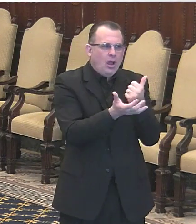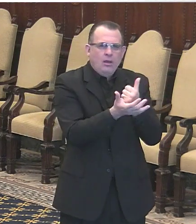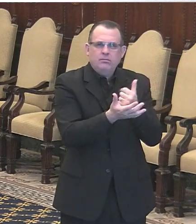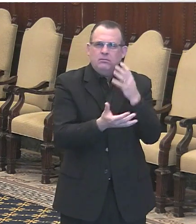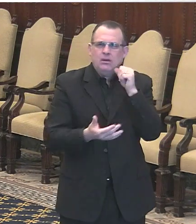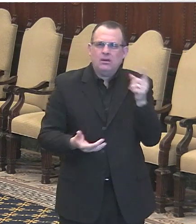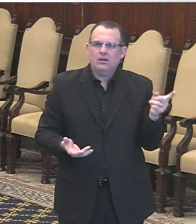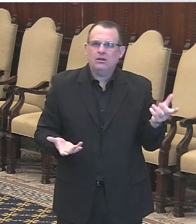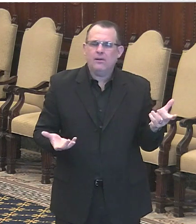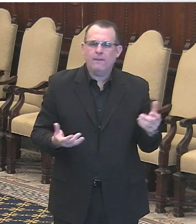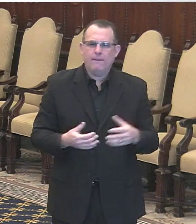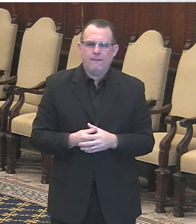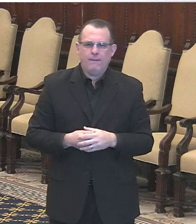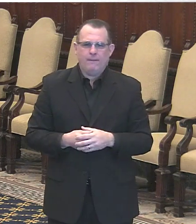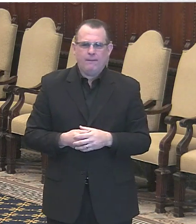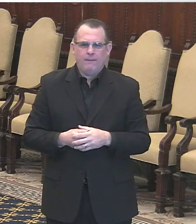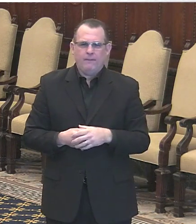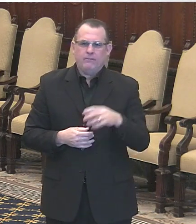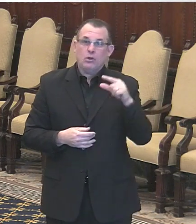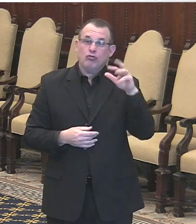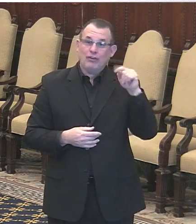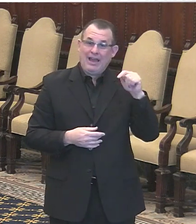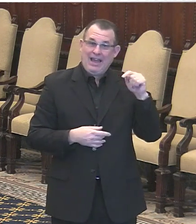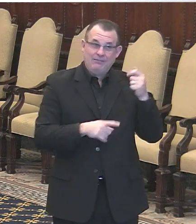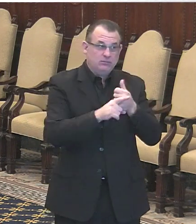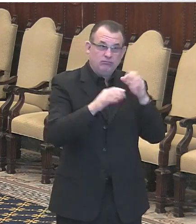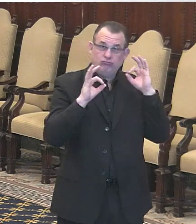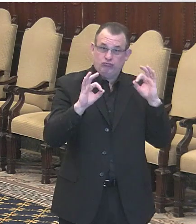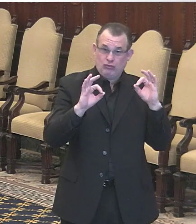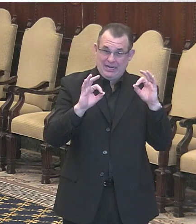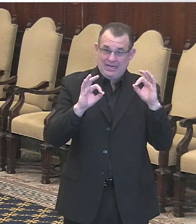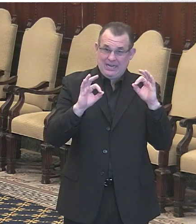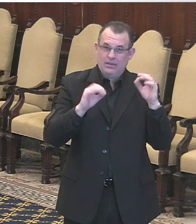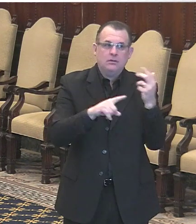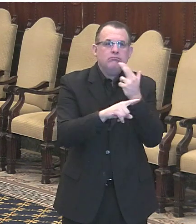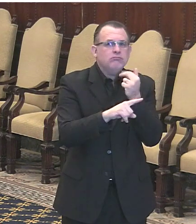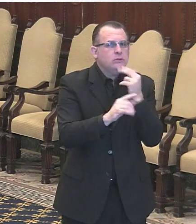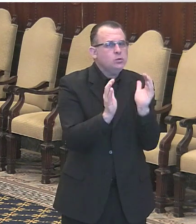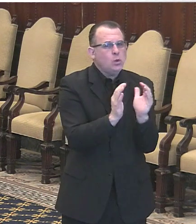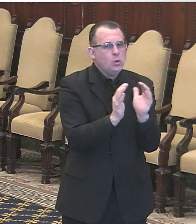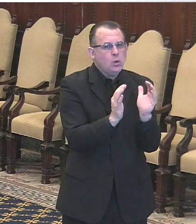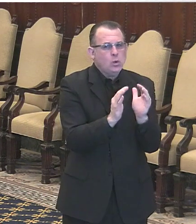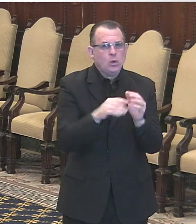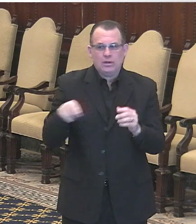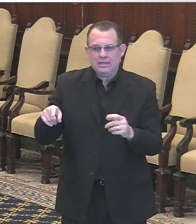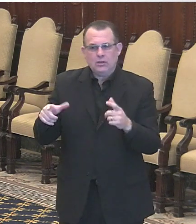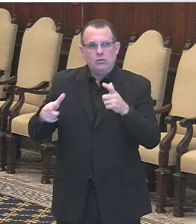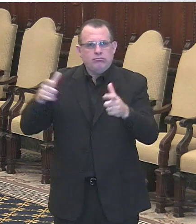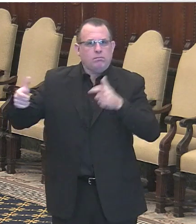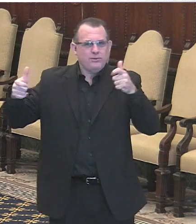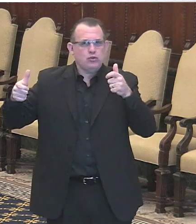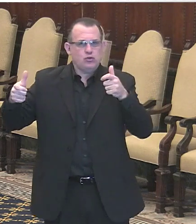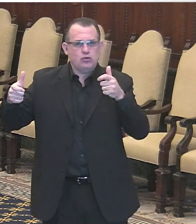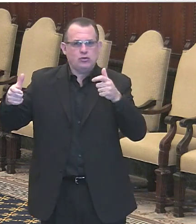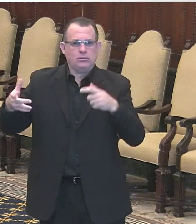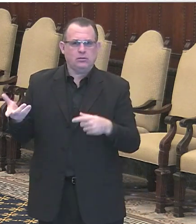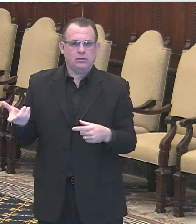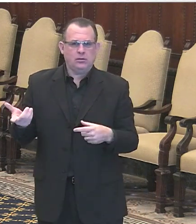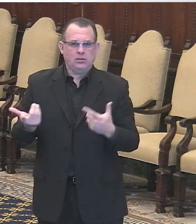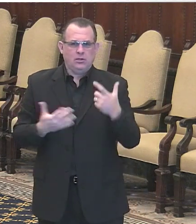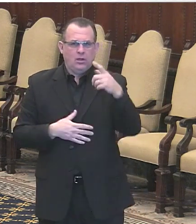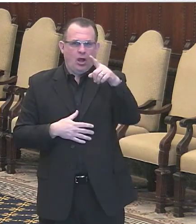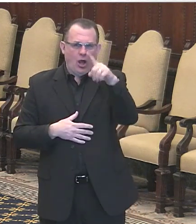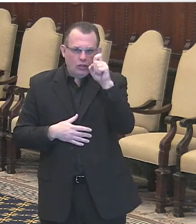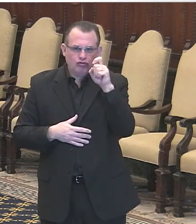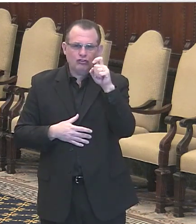is really very effective, but small. This is a large undertaking involving hundreds of millions, billions of dollars.